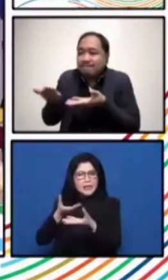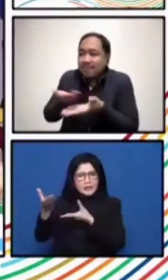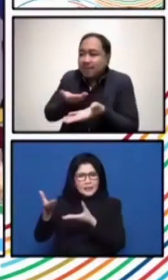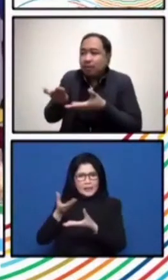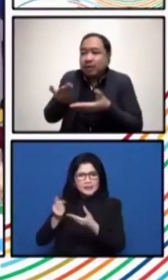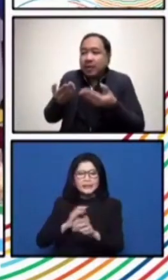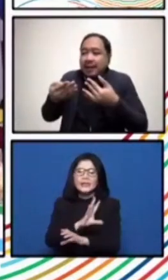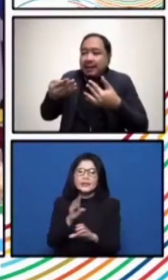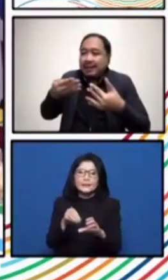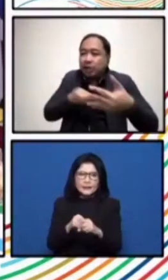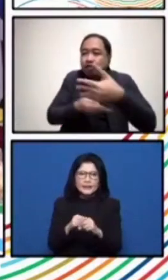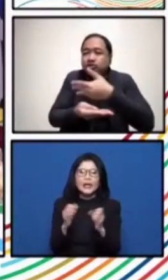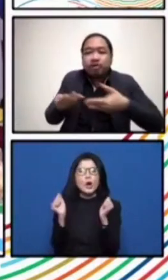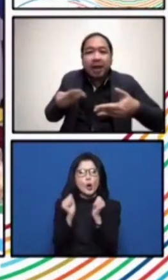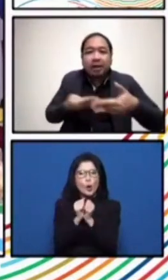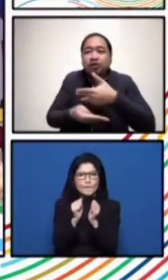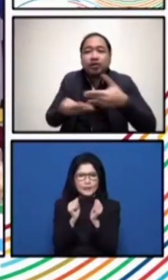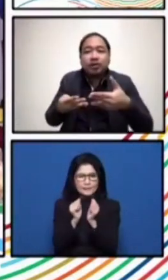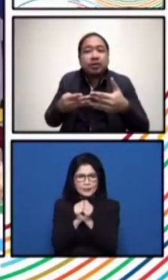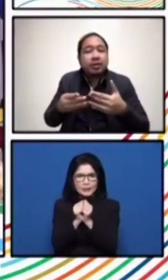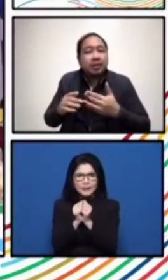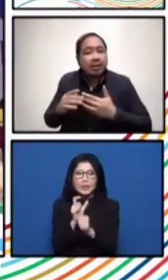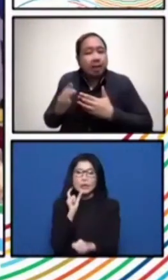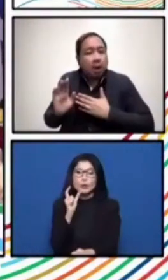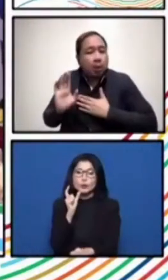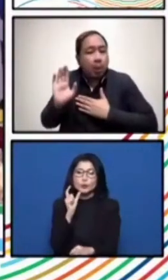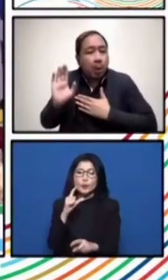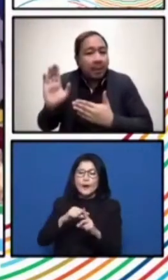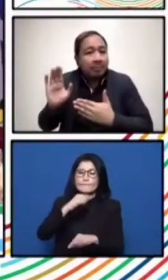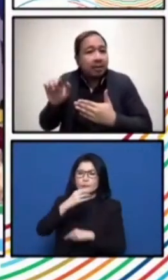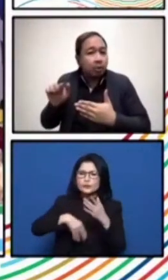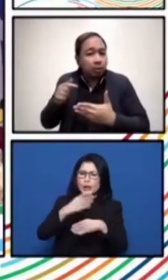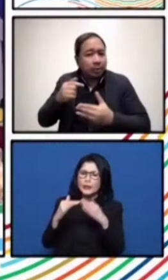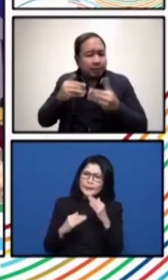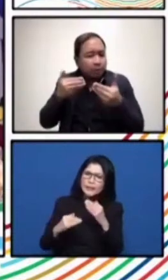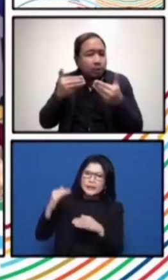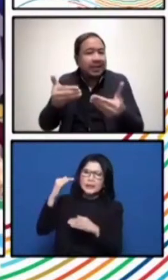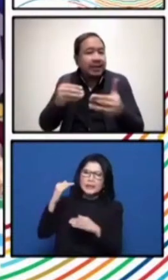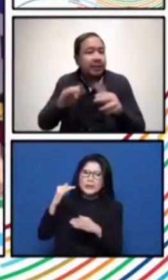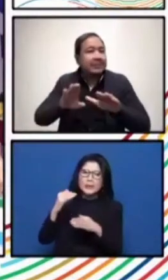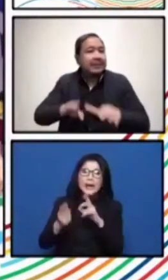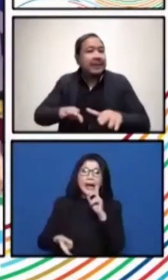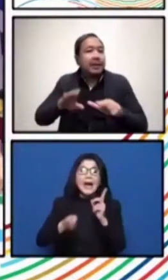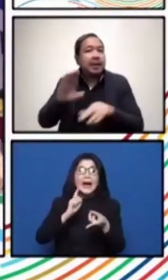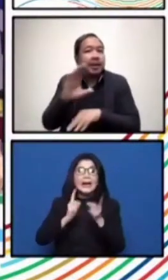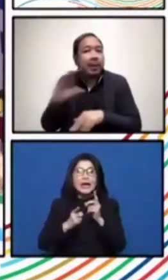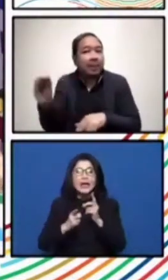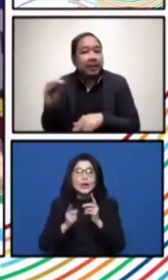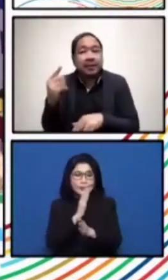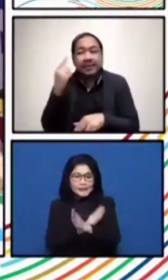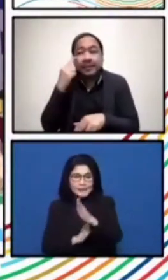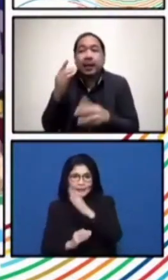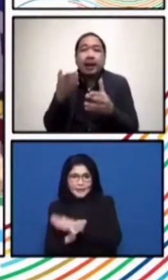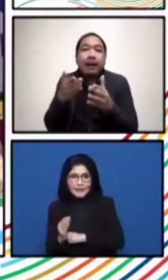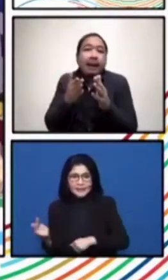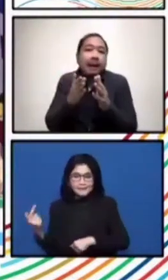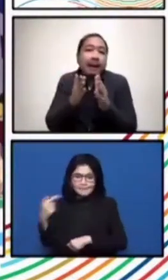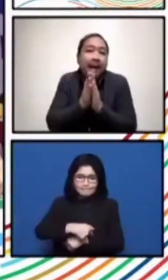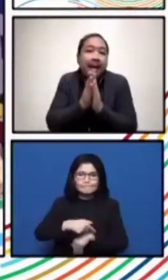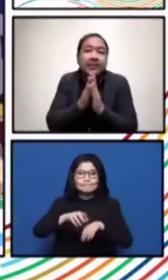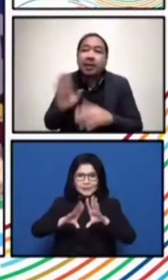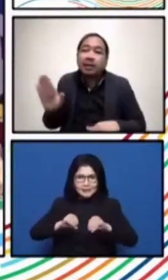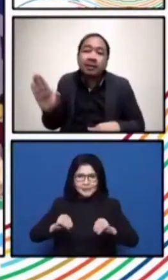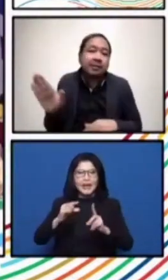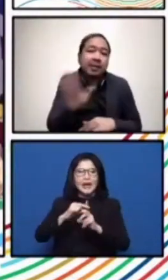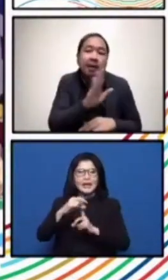to the company is far higher when we've brought them onto the same table and we are seeking their inputs in terms of changes that we